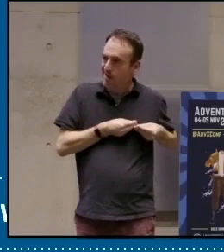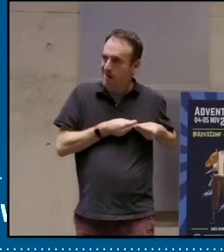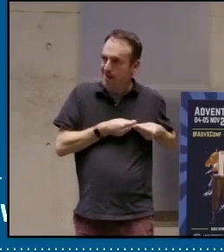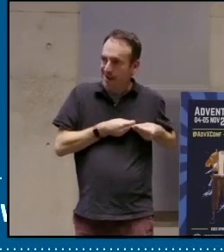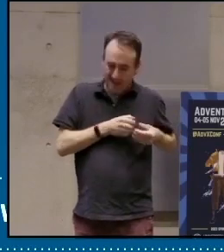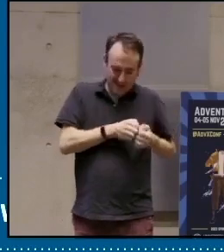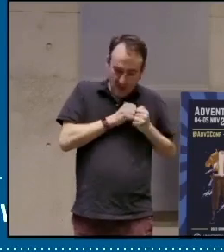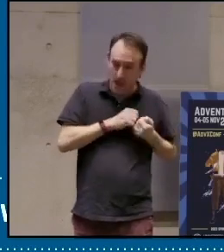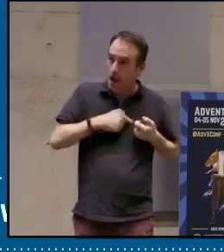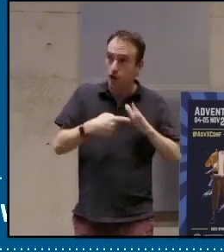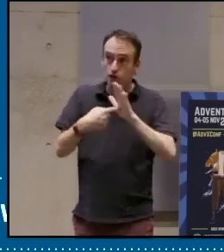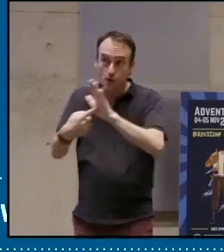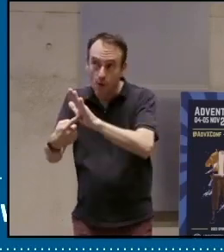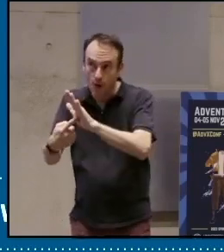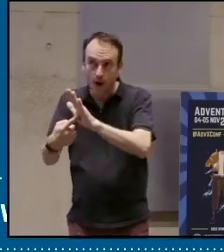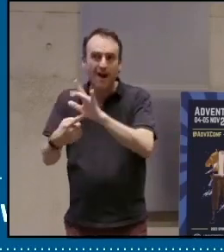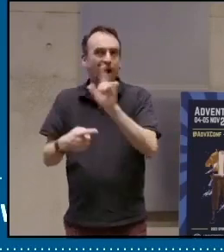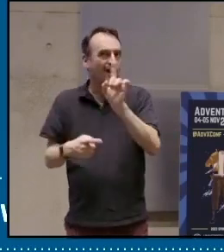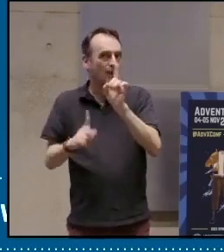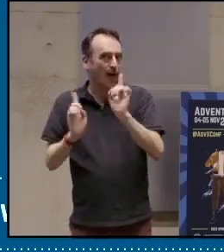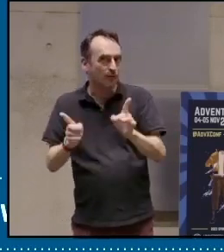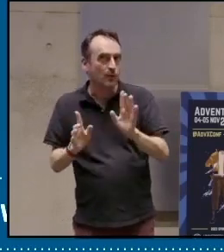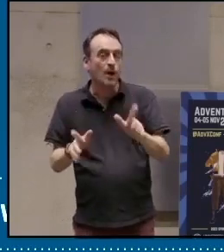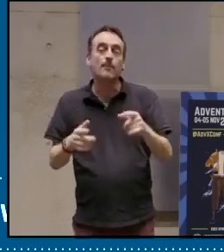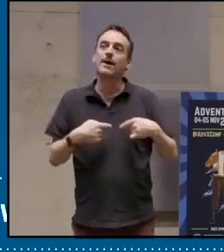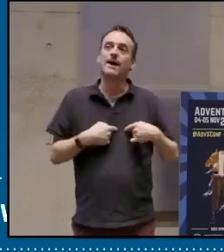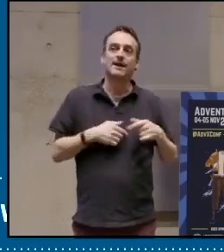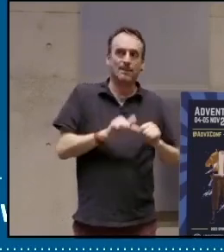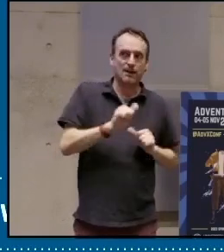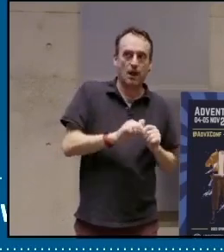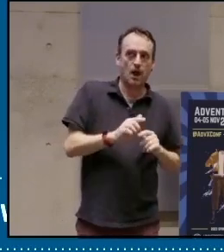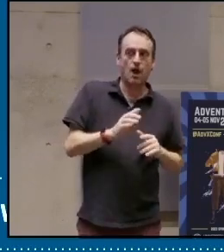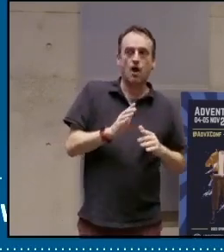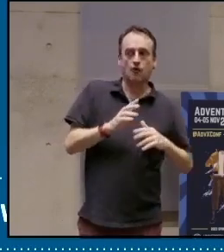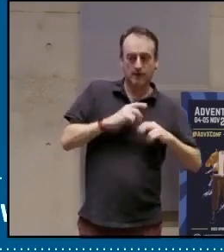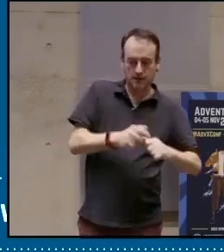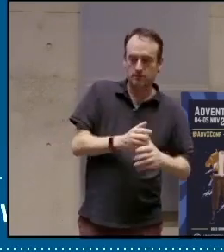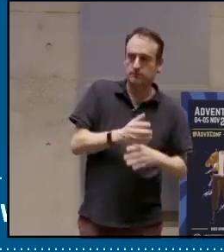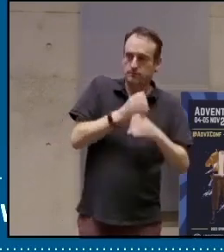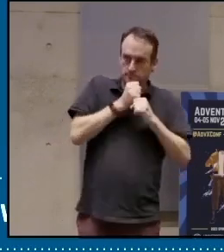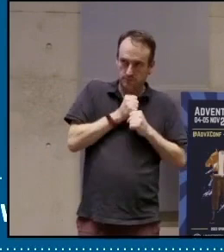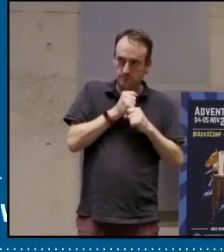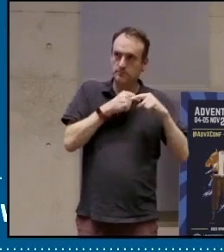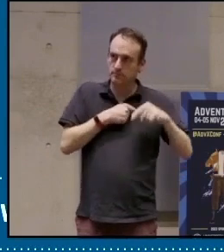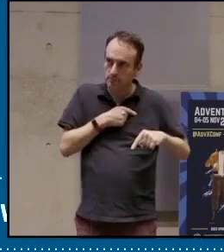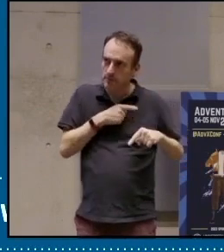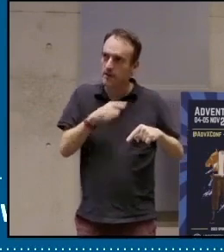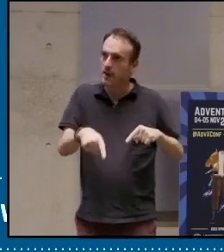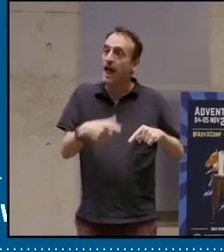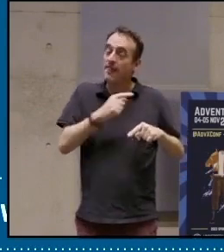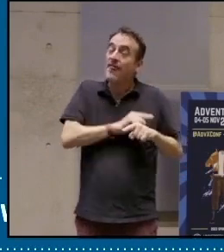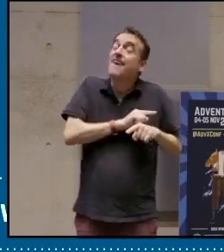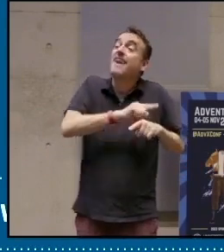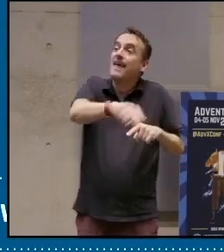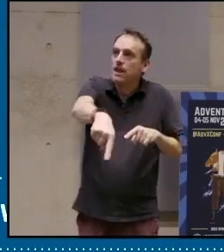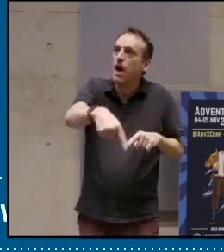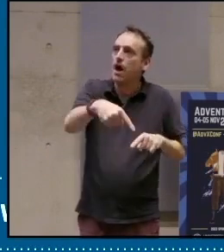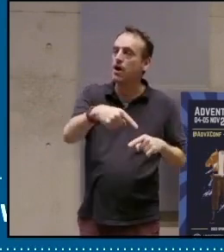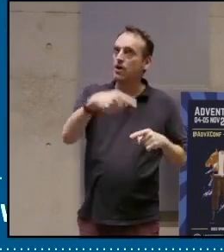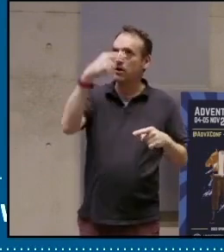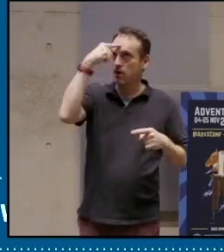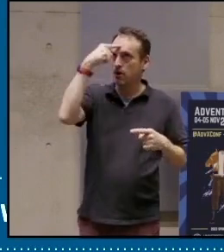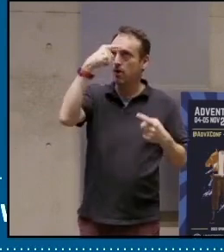best if you don't at this stage. The point is to build a wide set of moments that you can recall and you can draw on later.